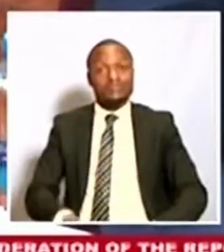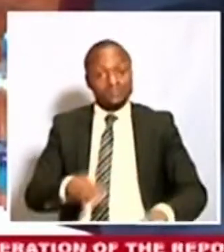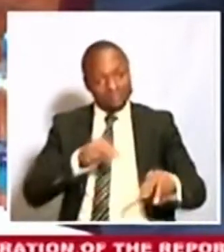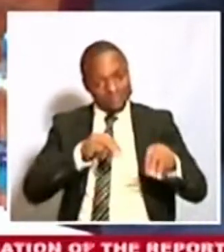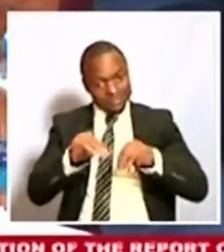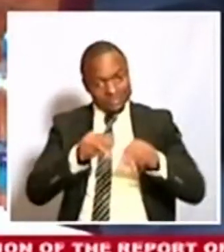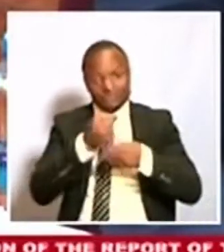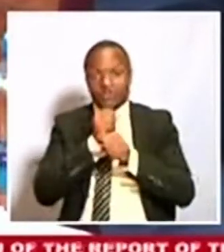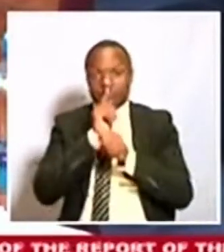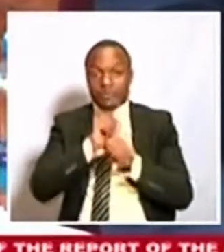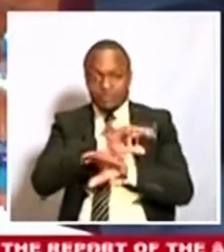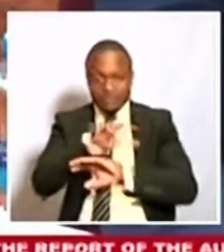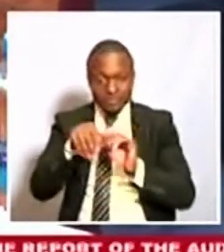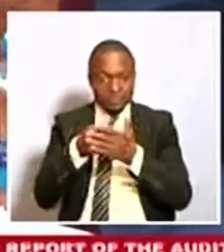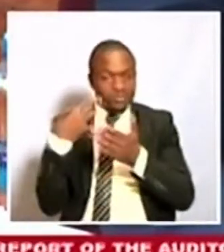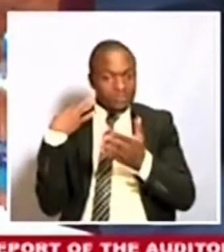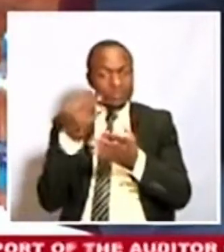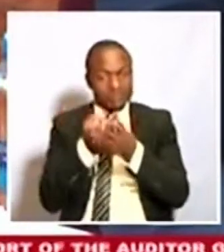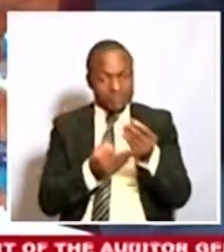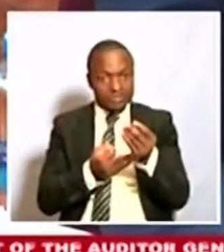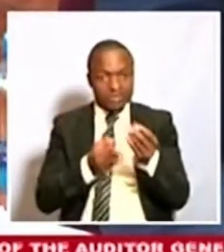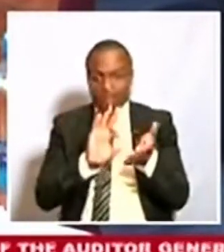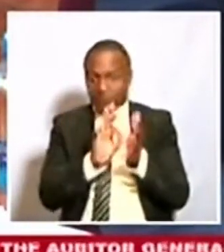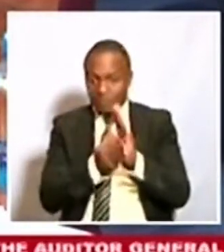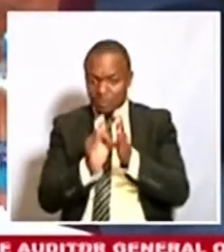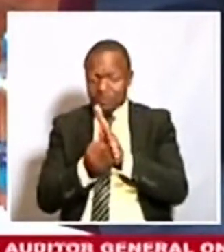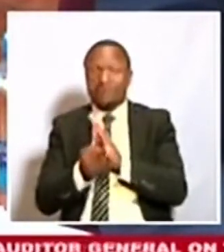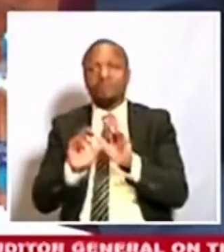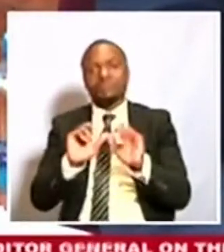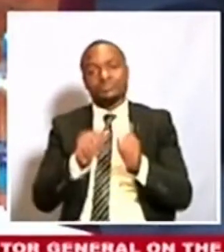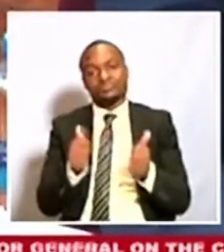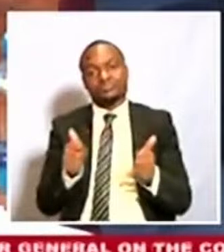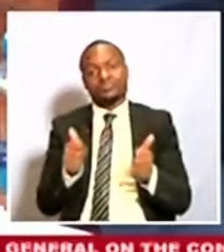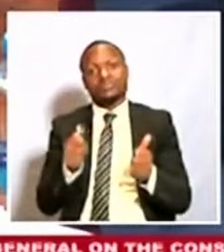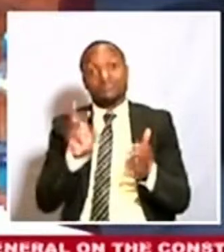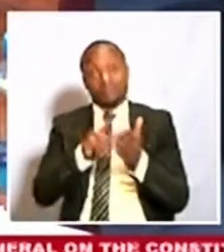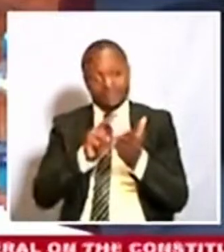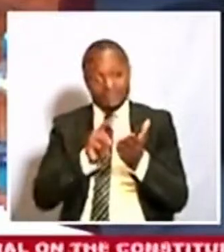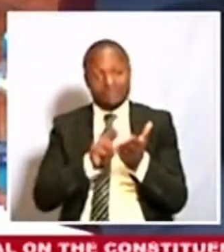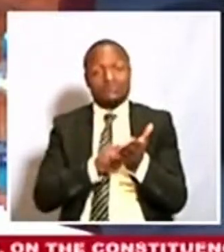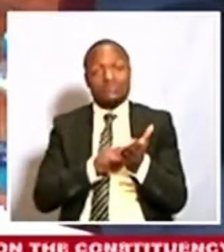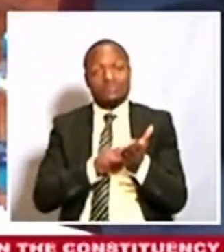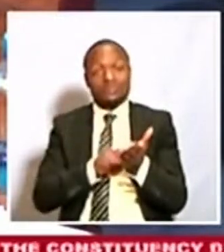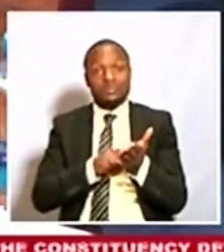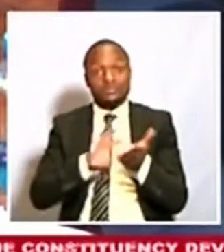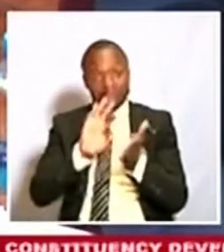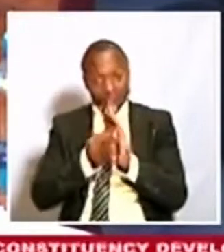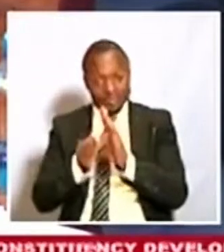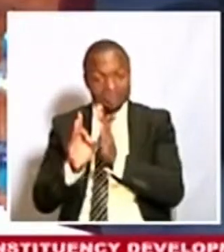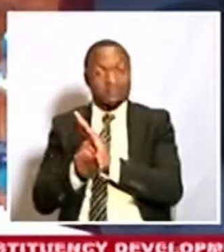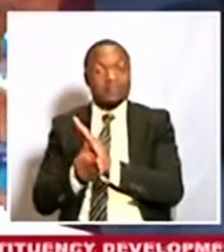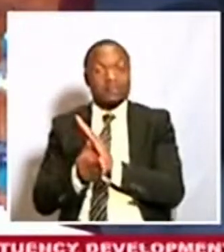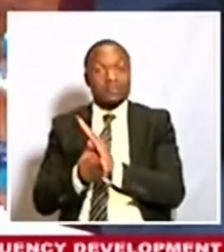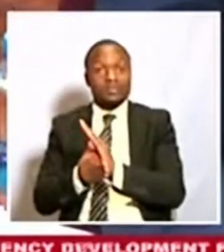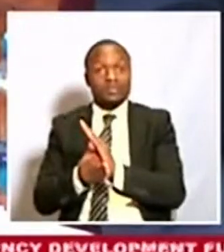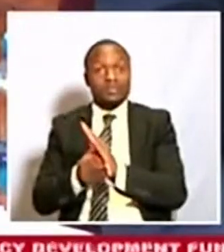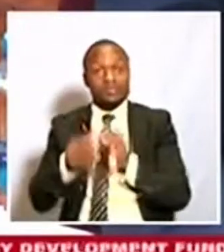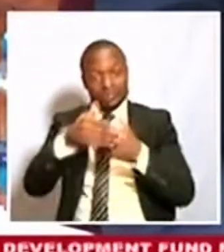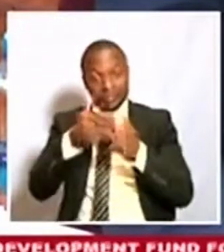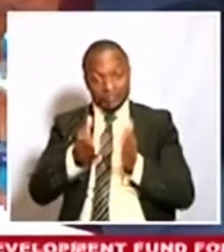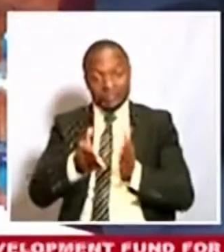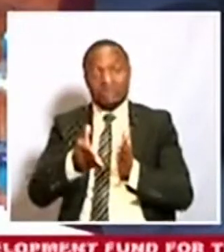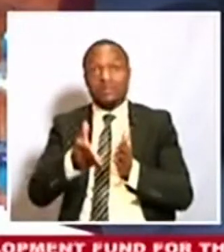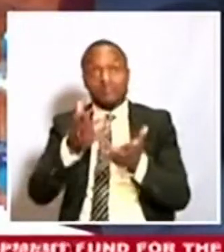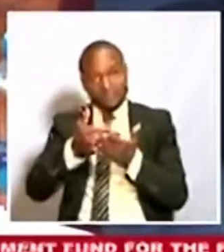Management will ensure that all application forms are filed properly. Further, management wishes to report that filing cabinets have been procured to secure the